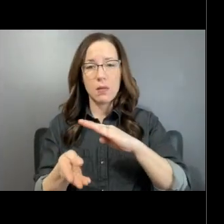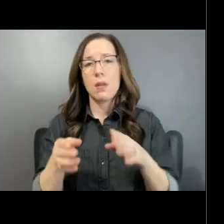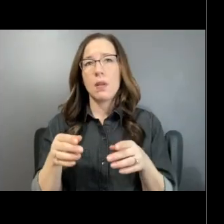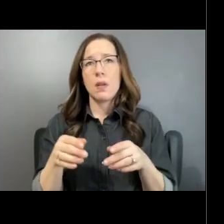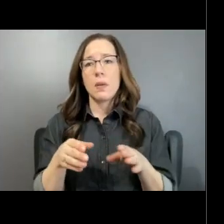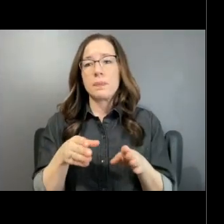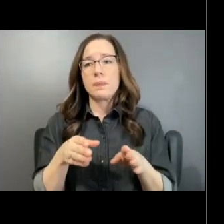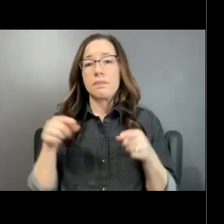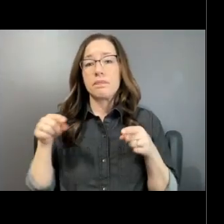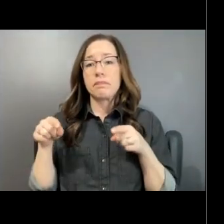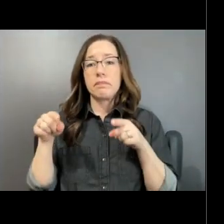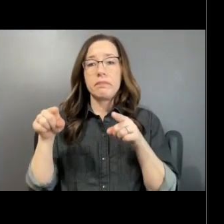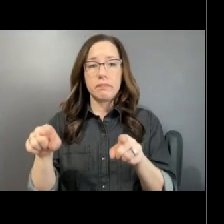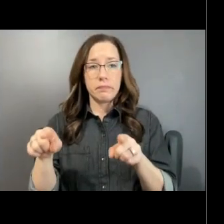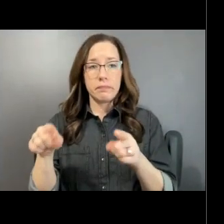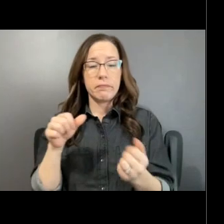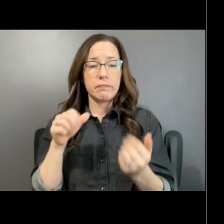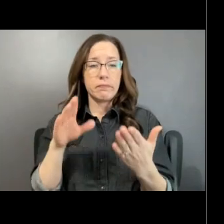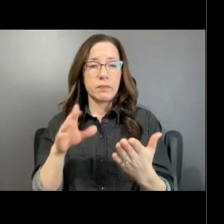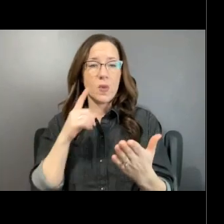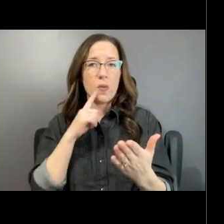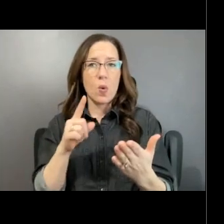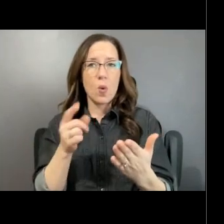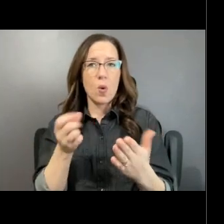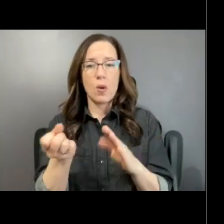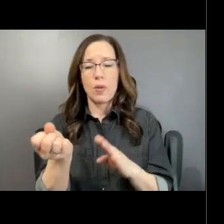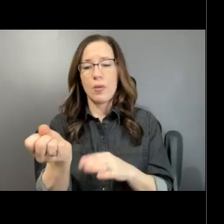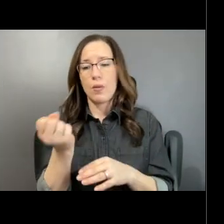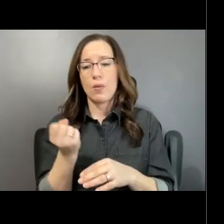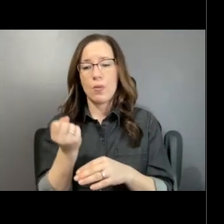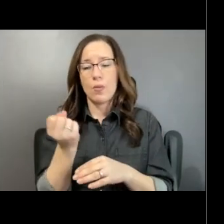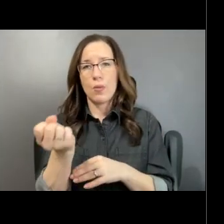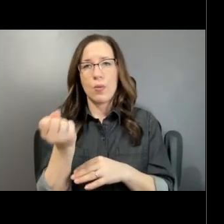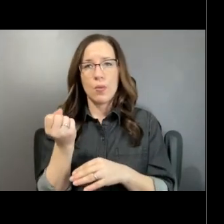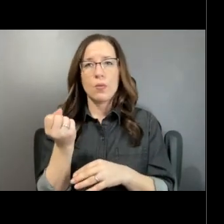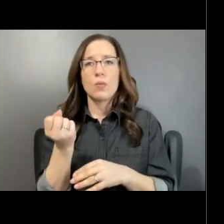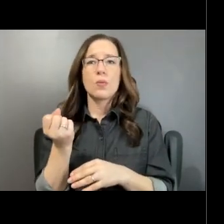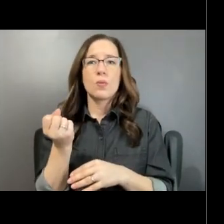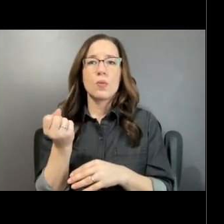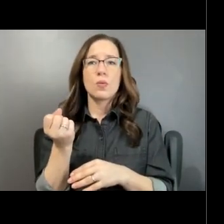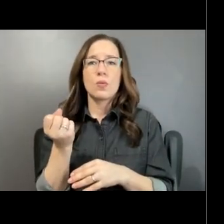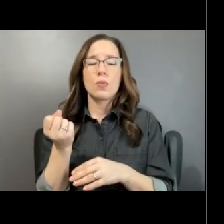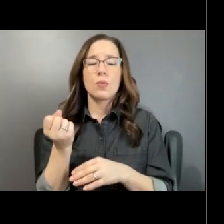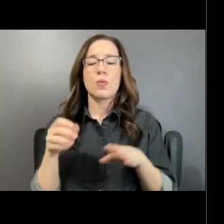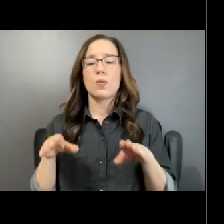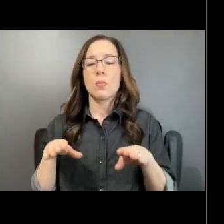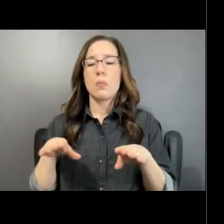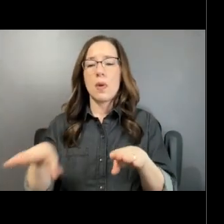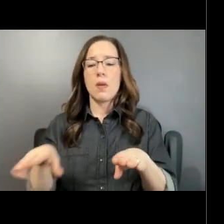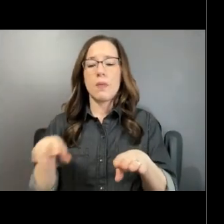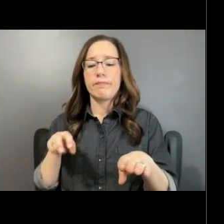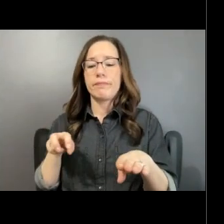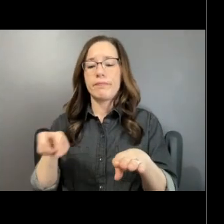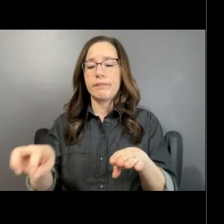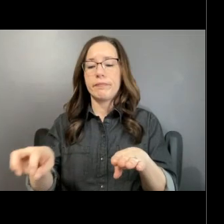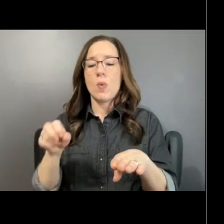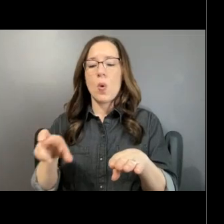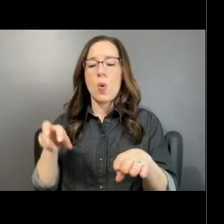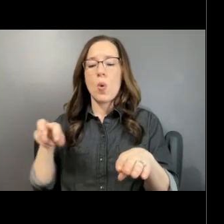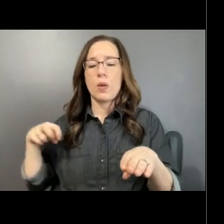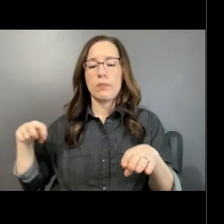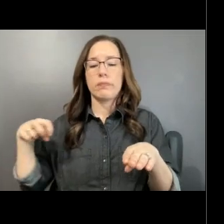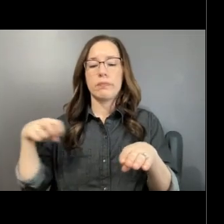range may provide both a parallel and a forward approach to the oven